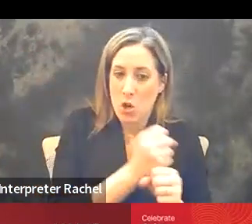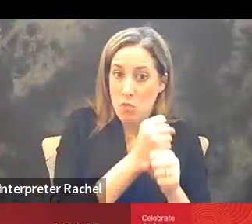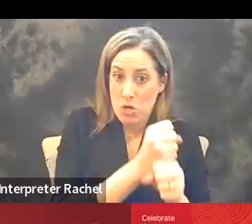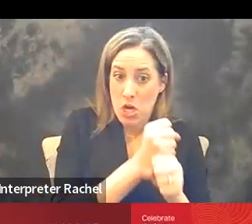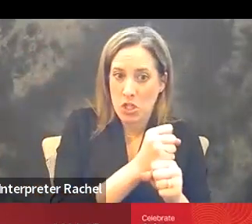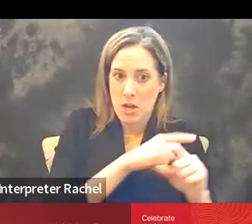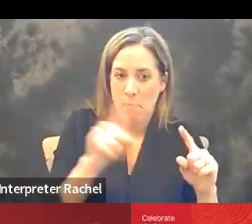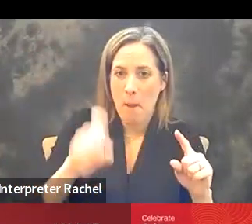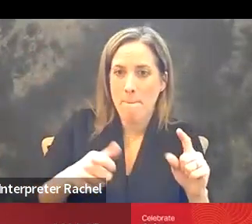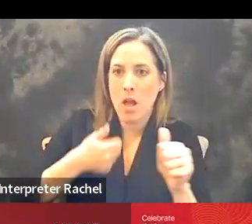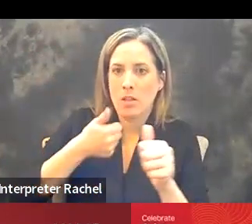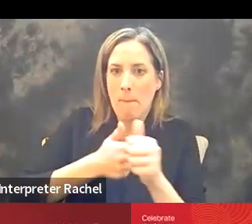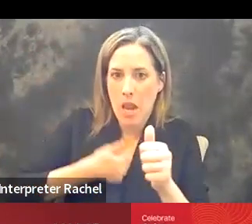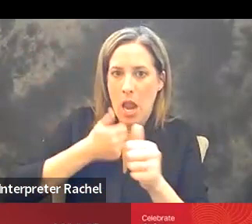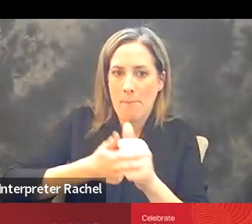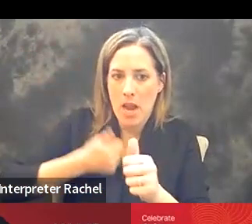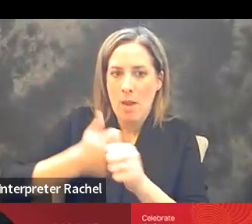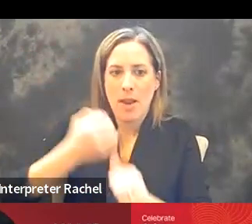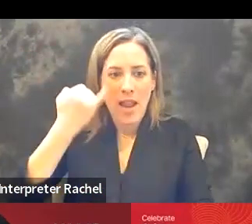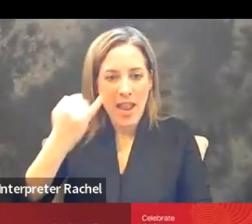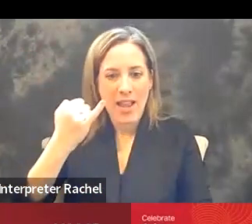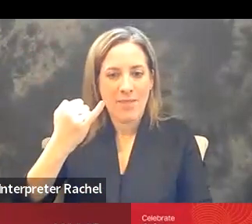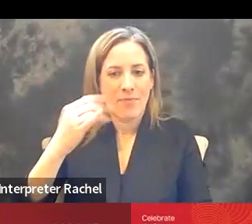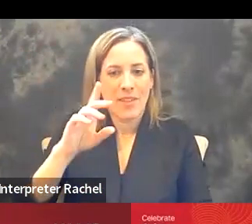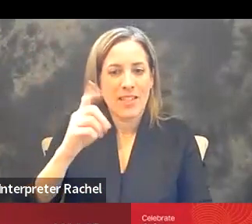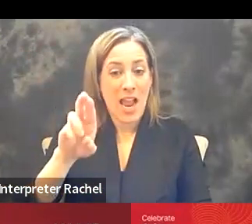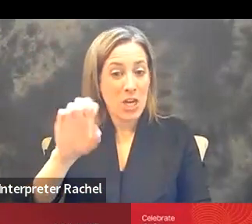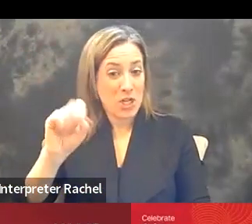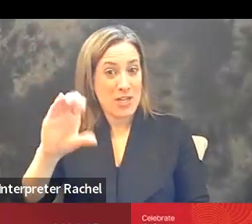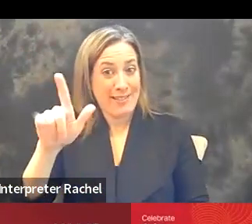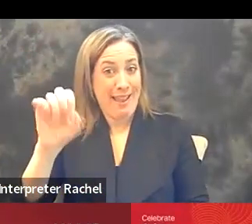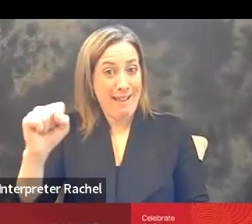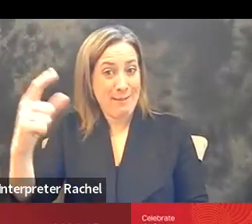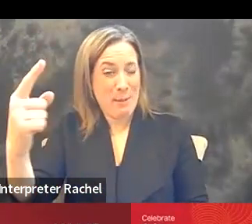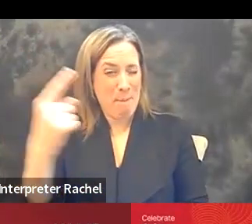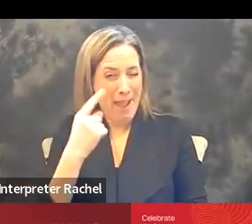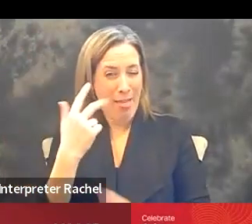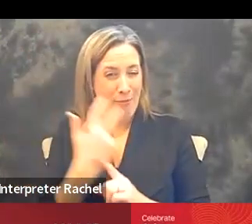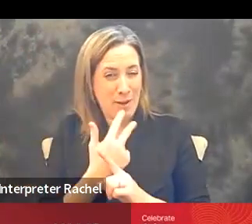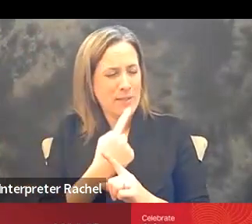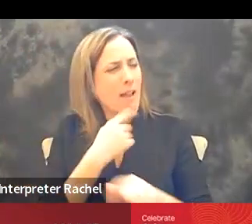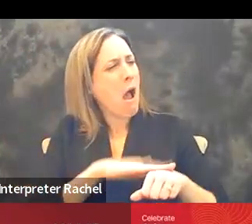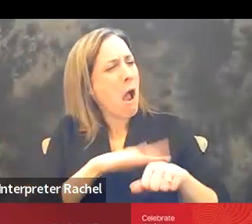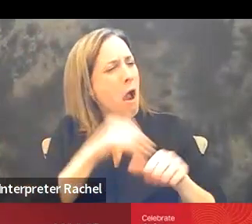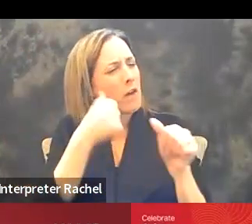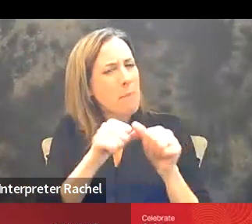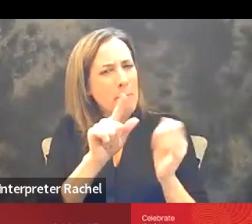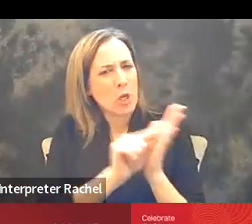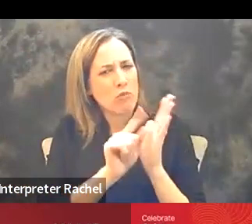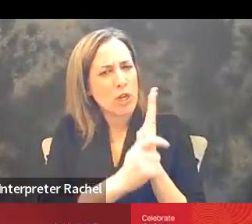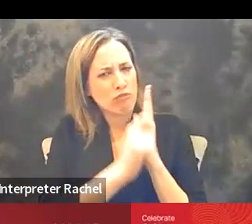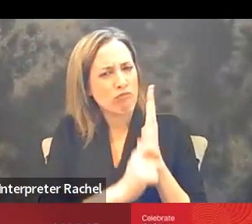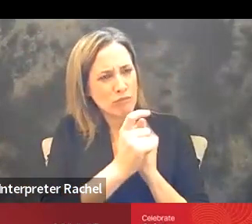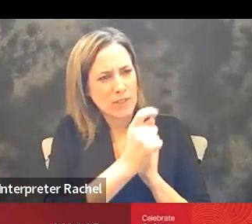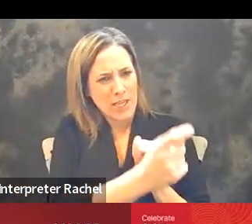it's the upkeep, right? So when Dr. Scales comes back to you in 3 months and says, oh, remember that handout that we made about this, you know,